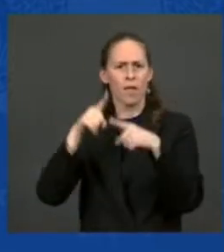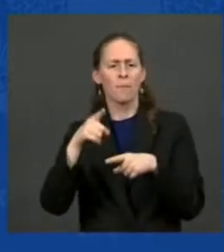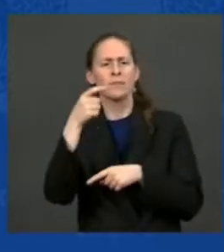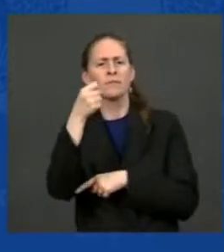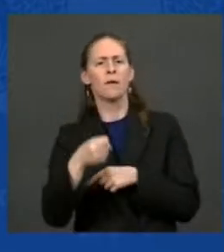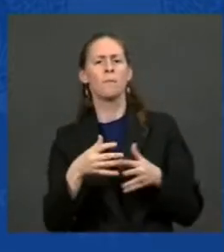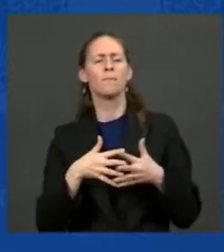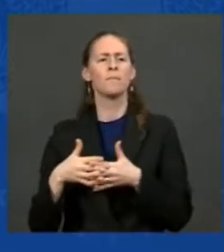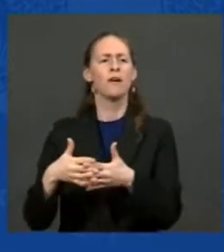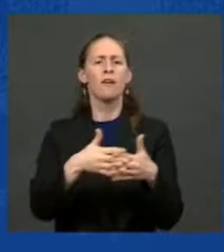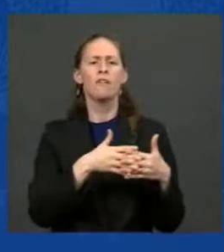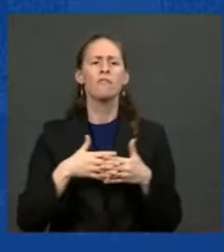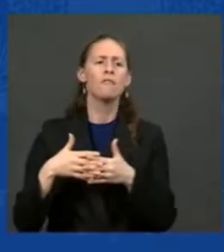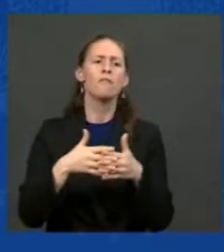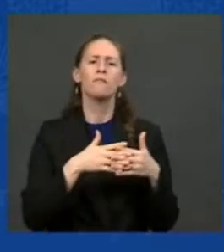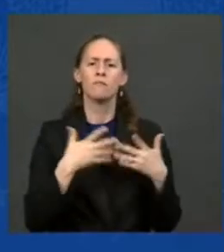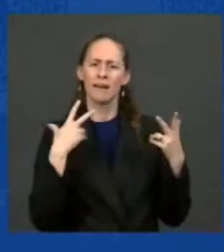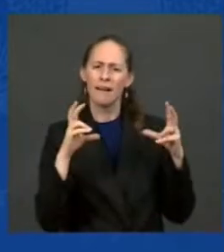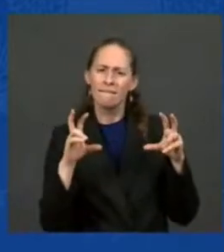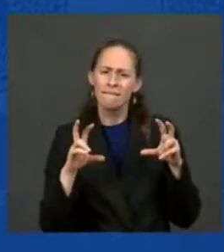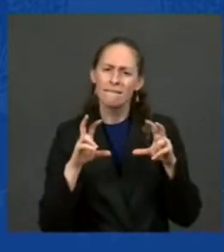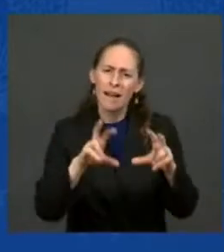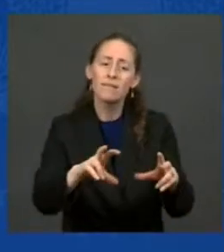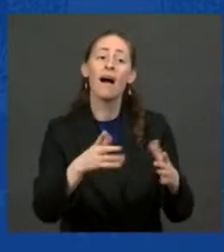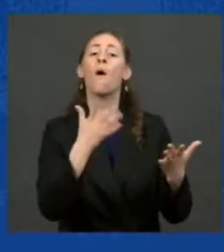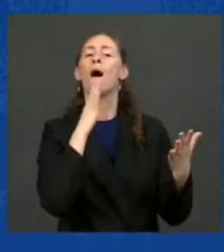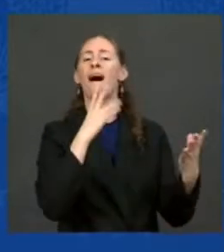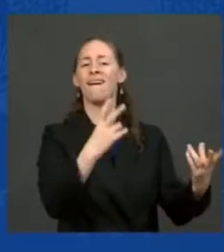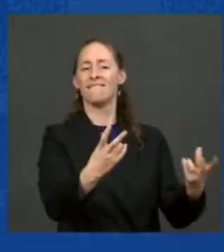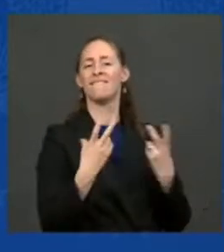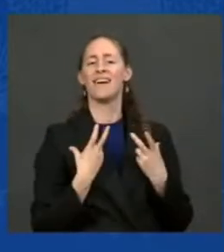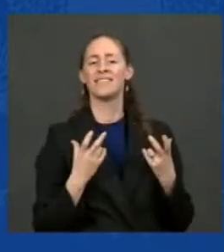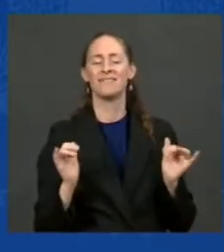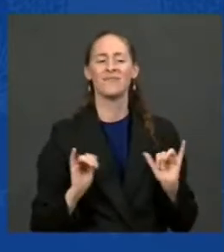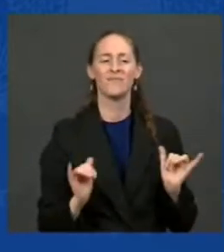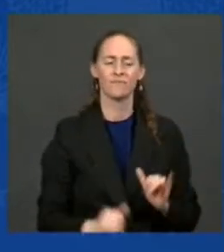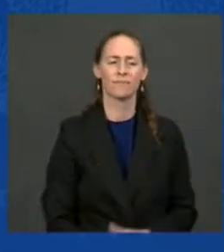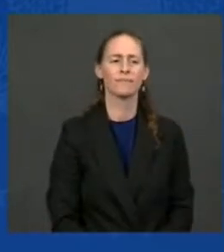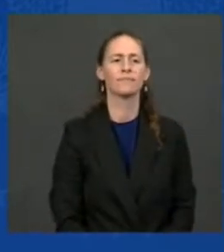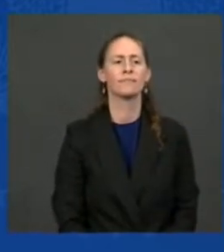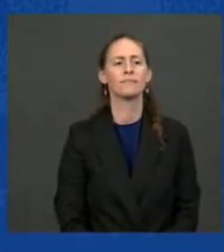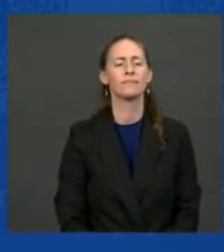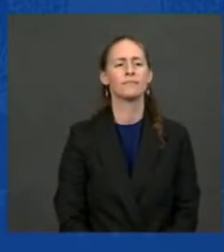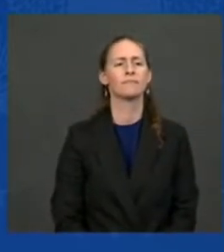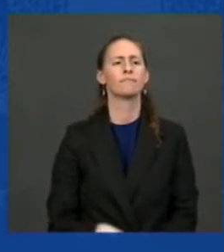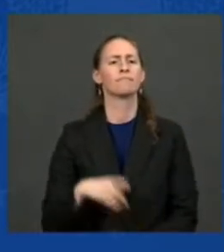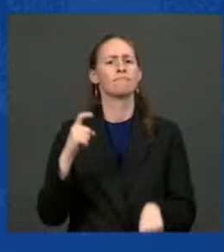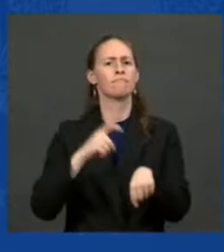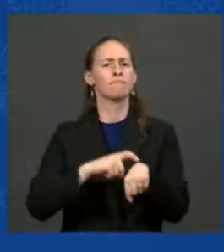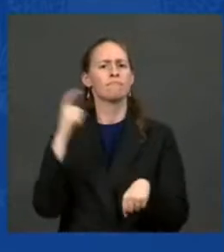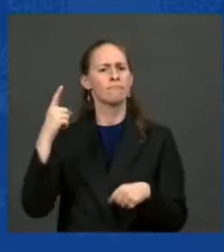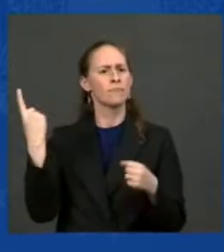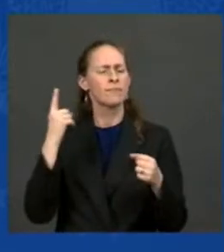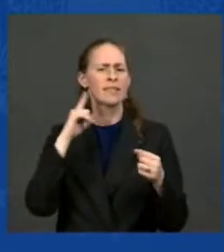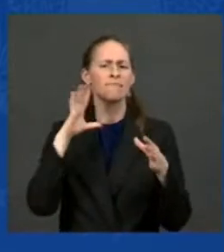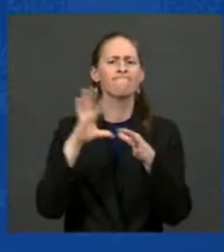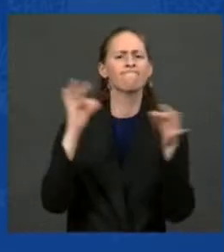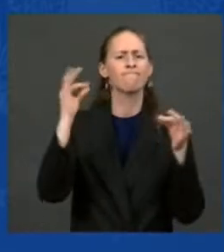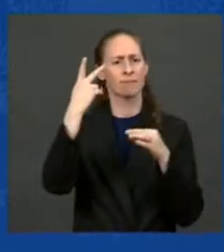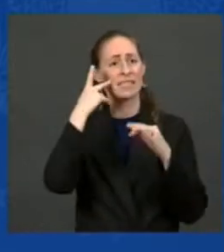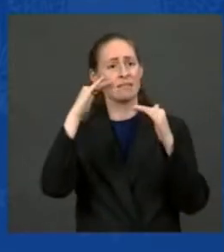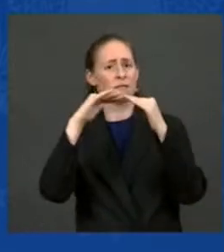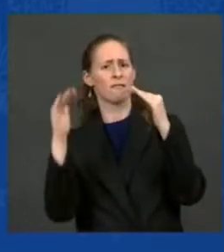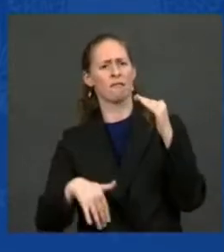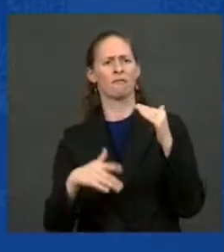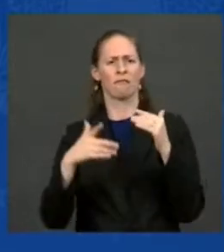in our hemisphere. He spoke out when he saw the legacy of justice that his father had fought for in